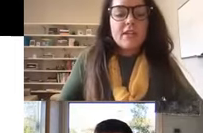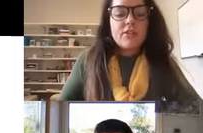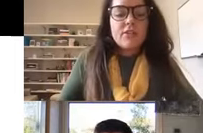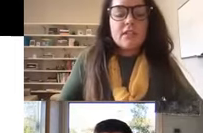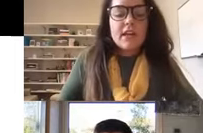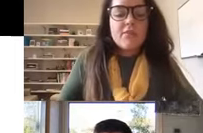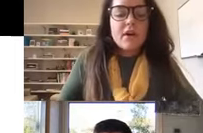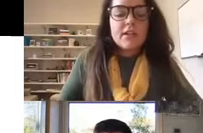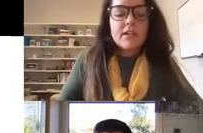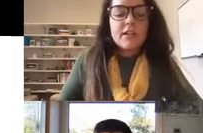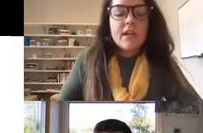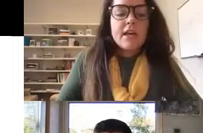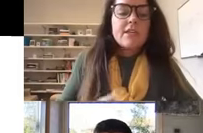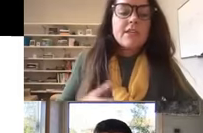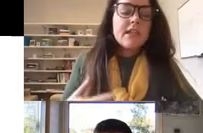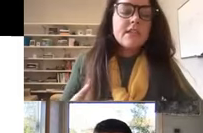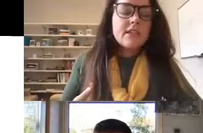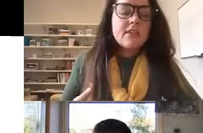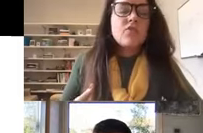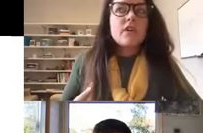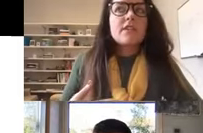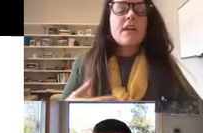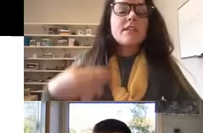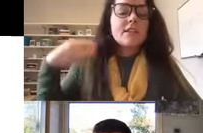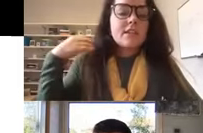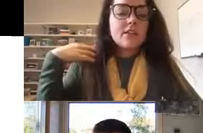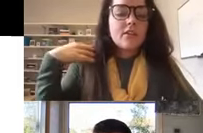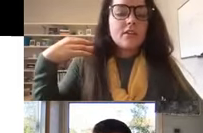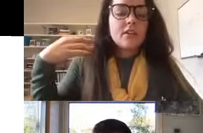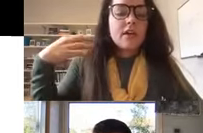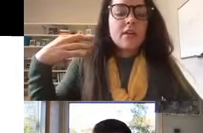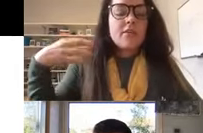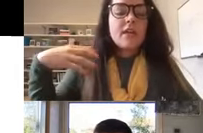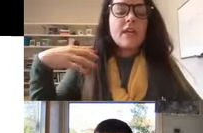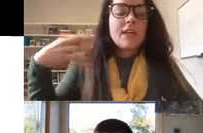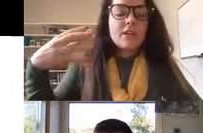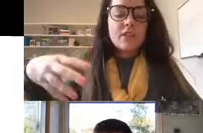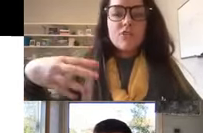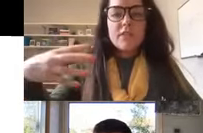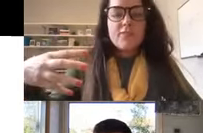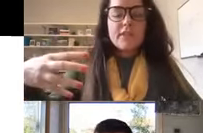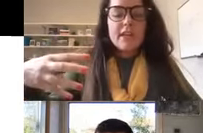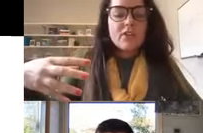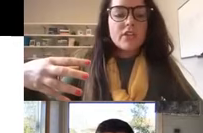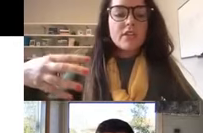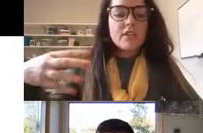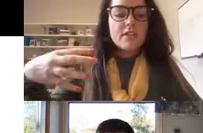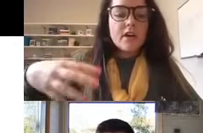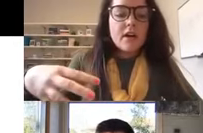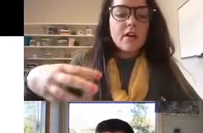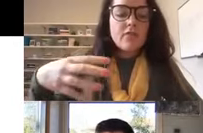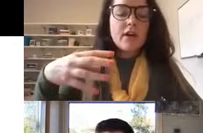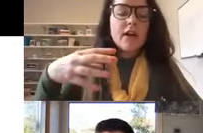invited you to take part in, is intended, of course, to signal the individual